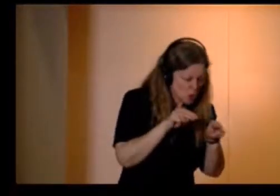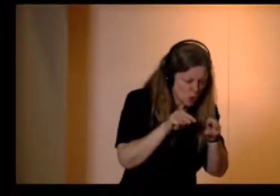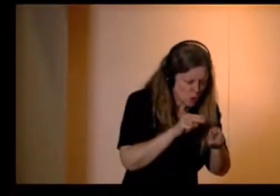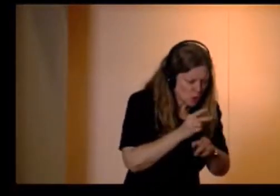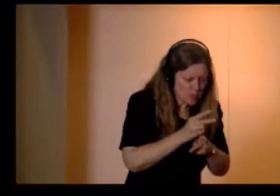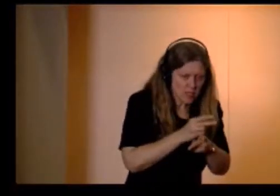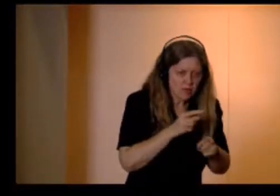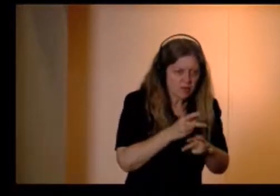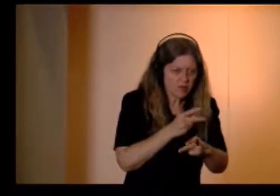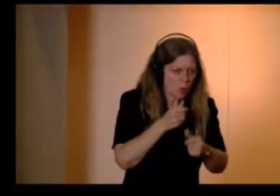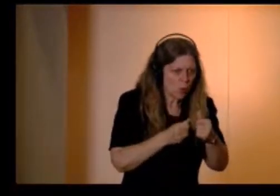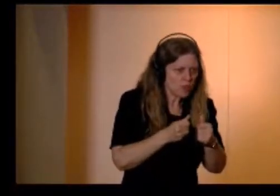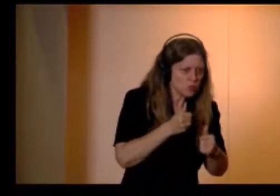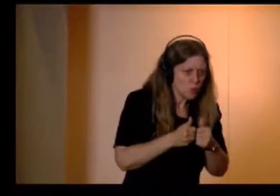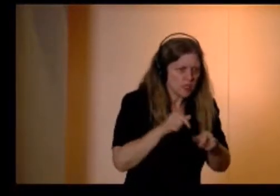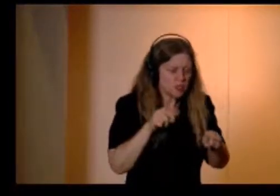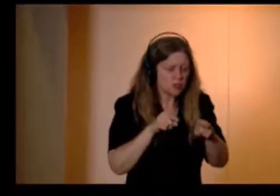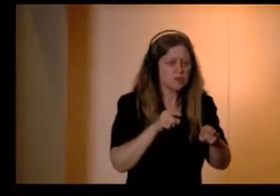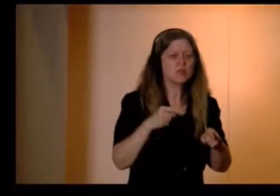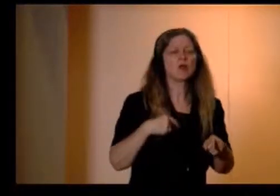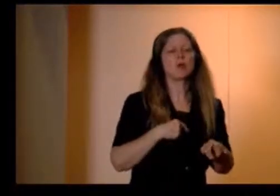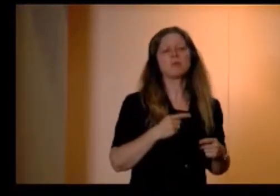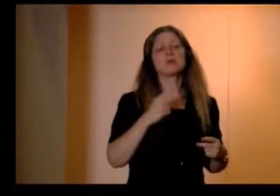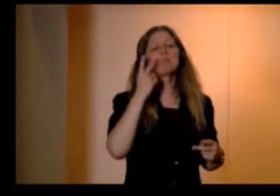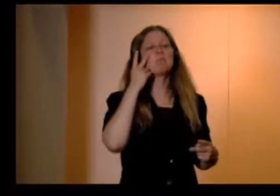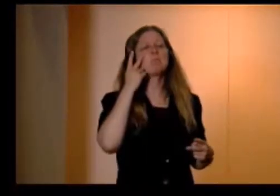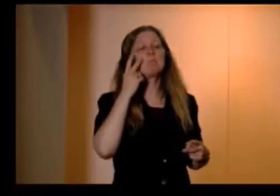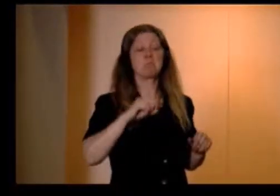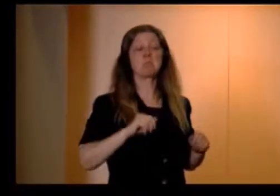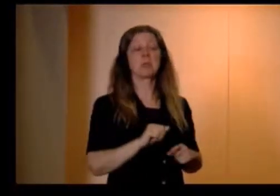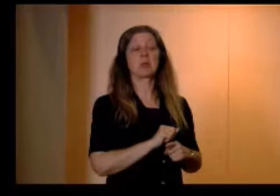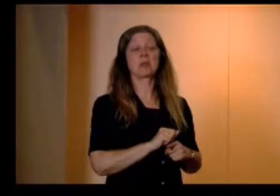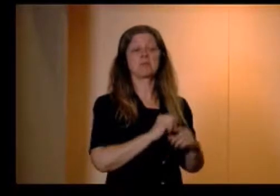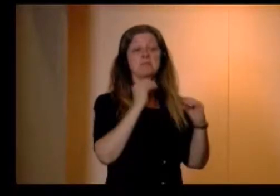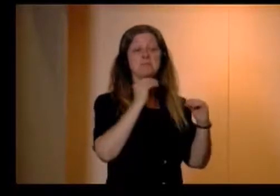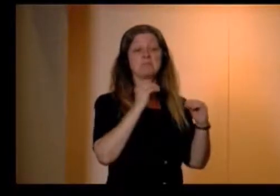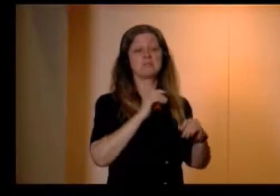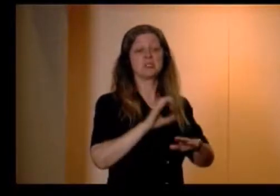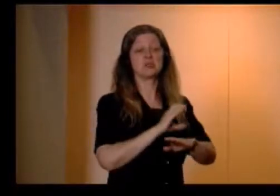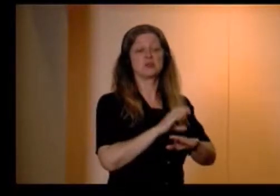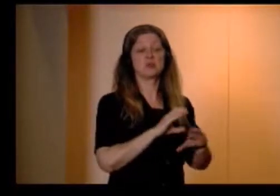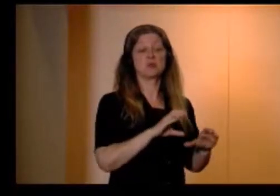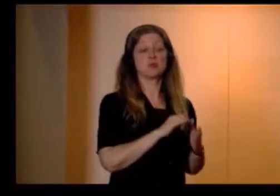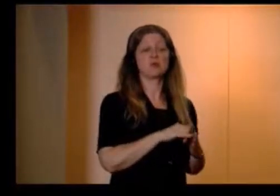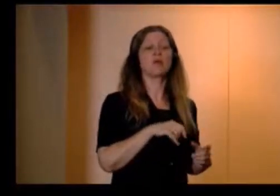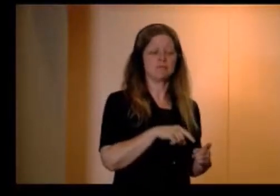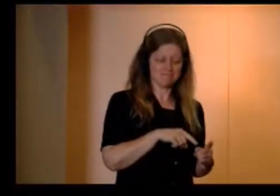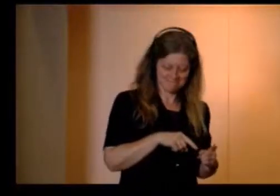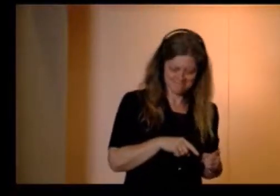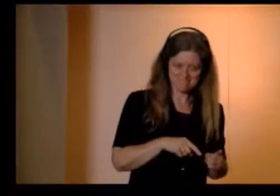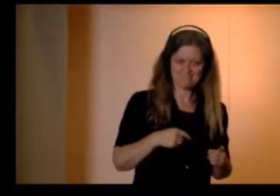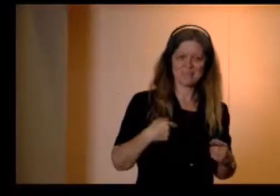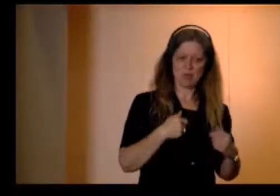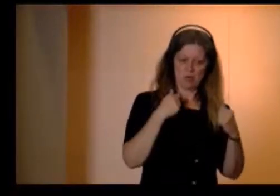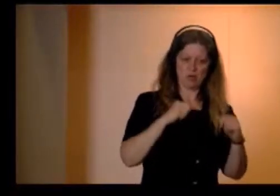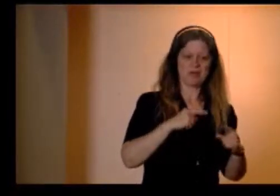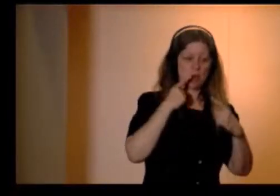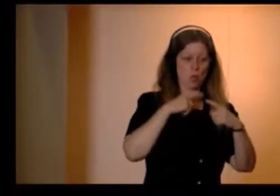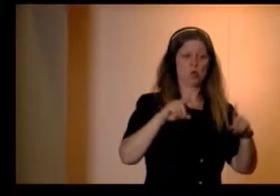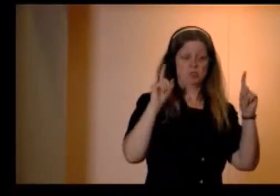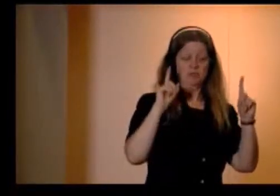we train an algorithm to do it? And so we tried it, and it worked really well. So just right off the bat, we have